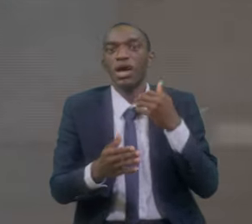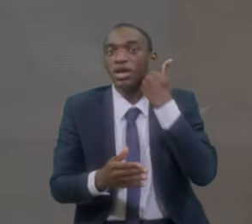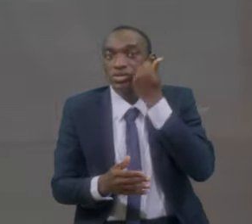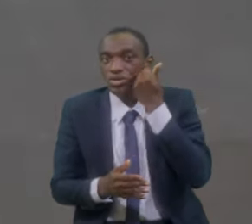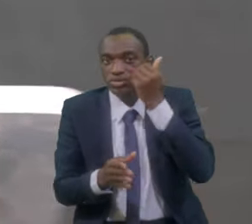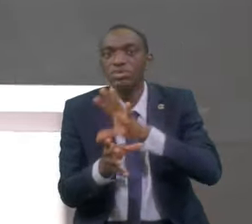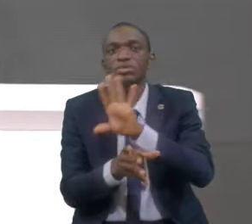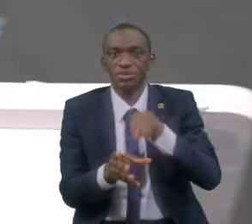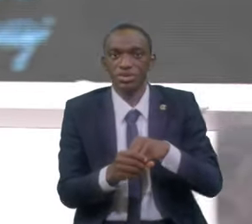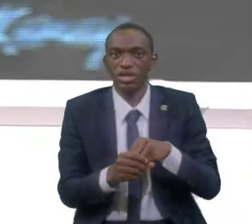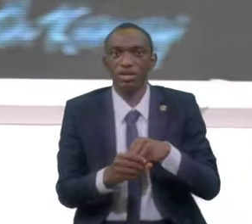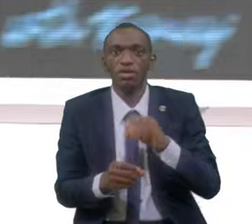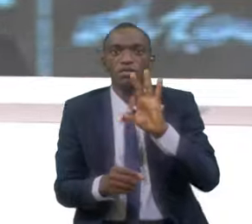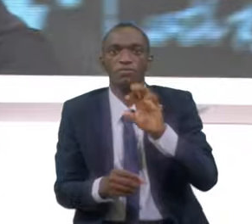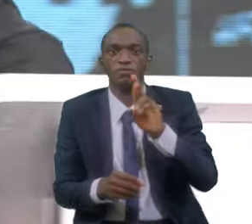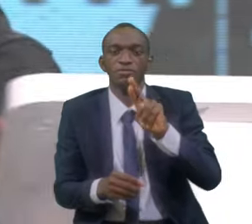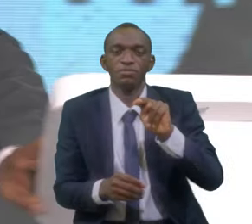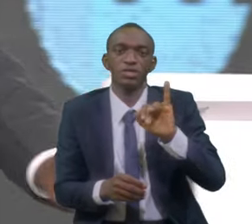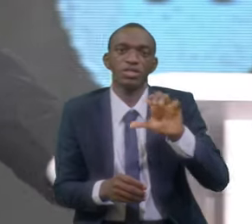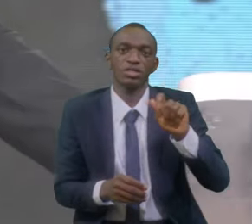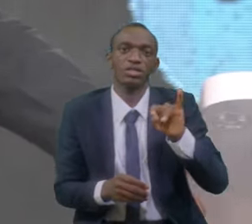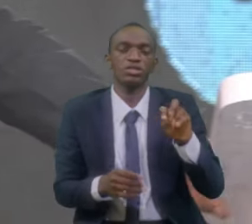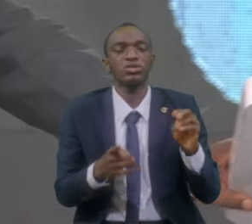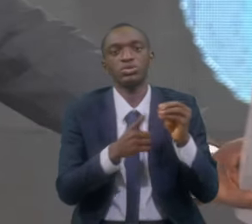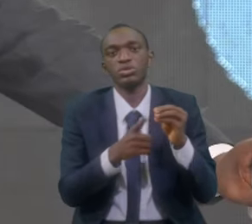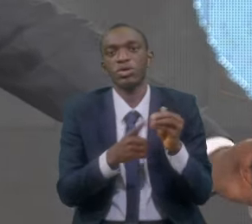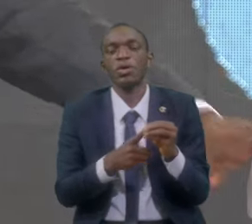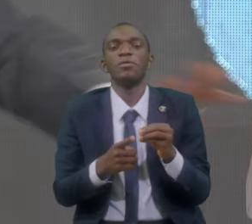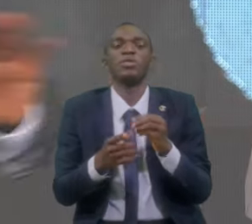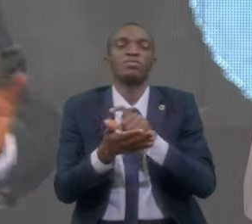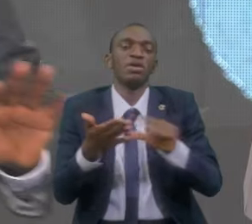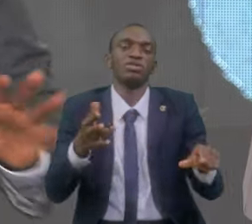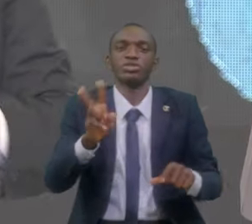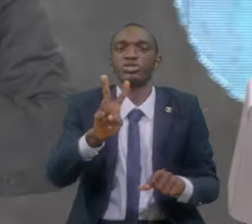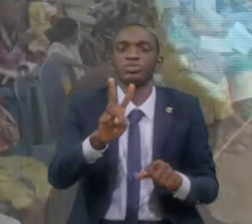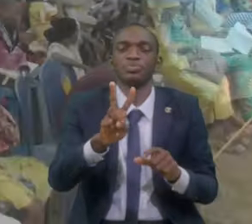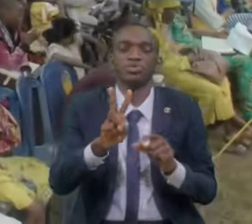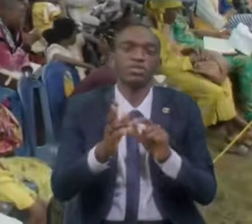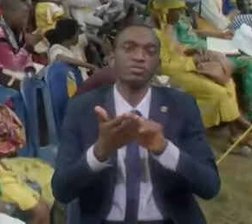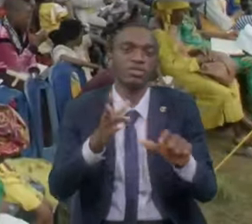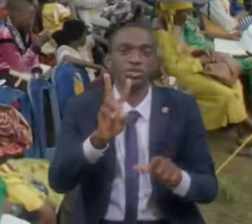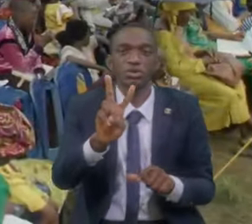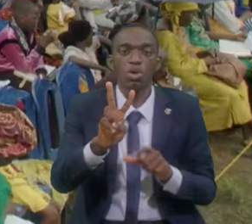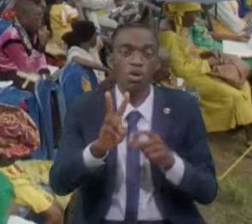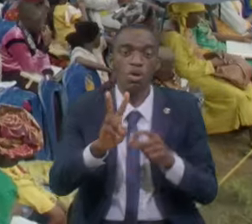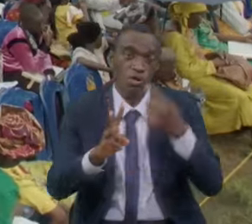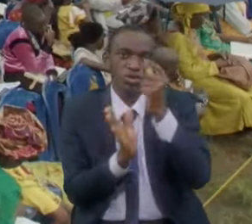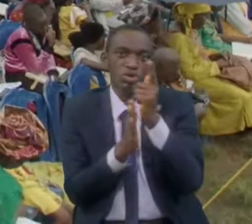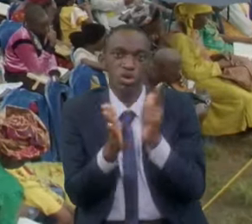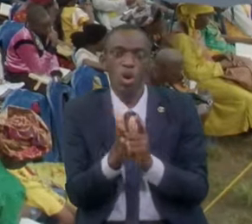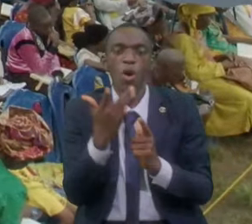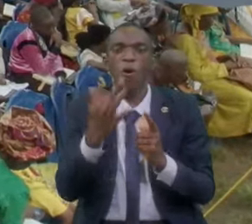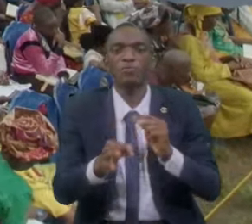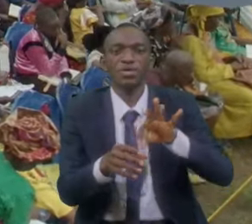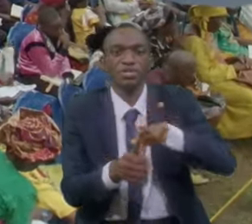and fornication included. Look at that verse 2 again. It says, for the law of the spirit of